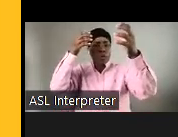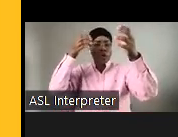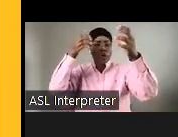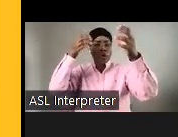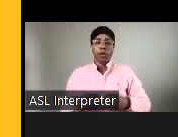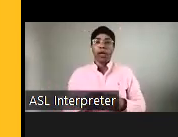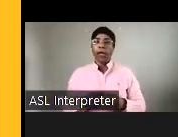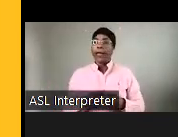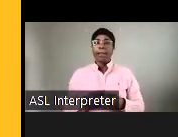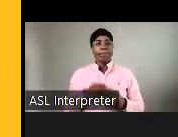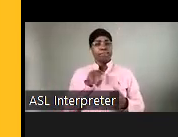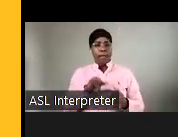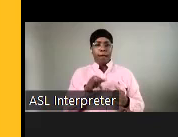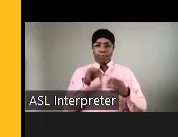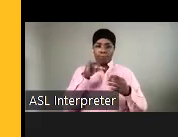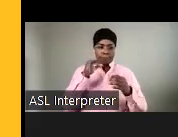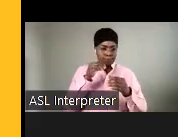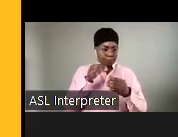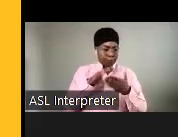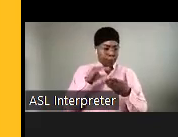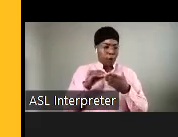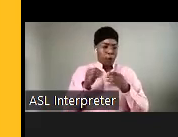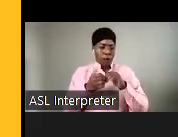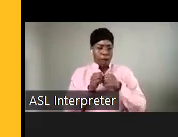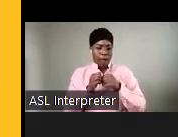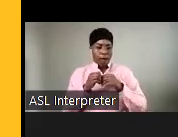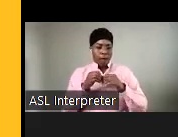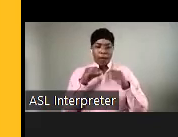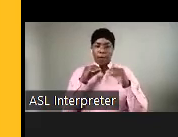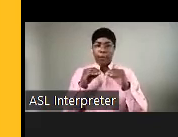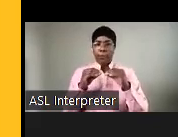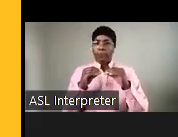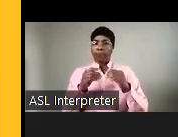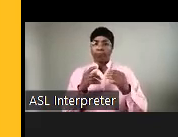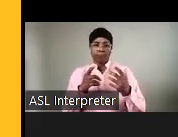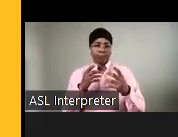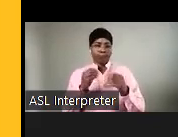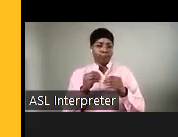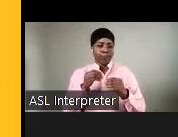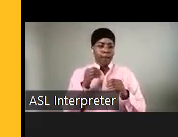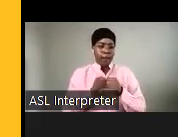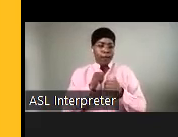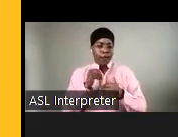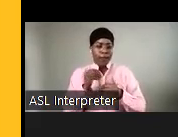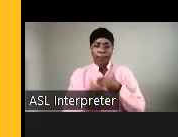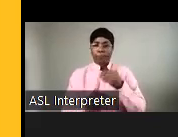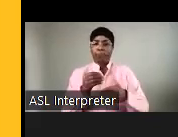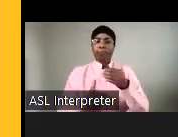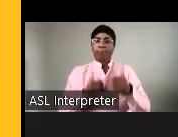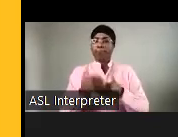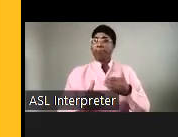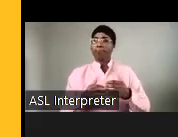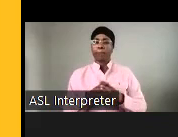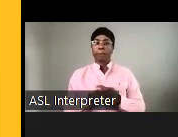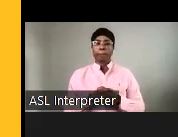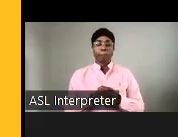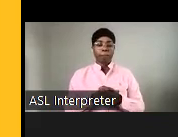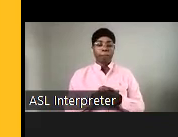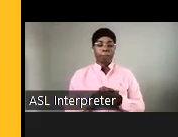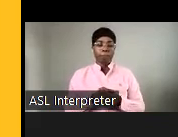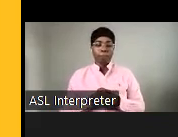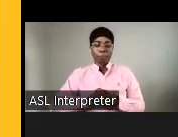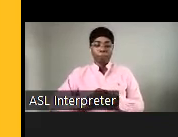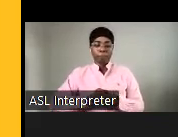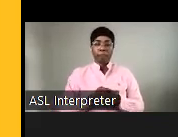really interesting and powerful to understand that Anishinaabe perspective of fire